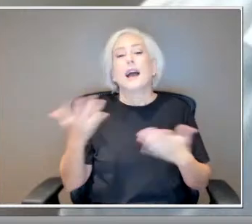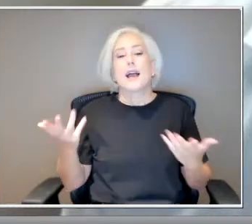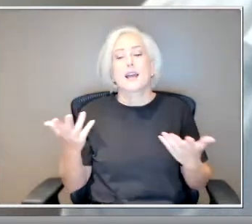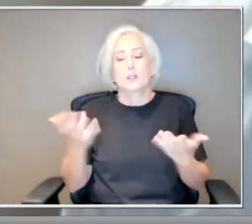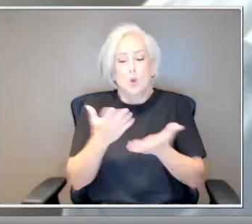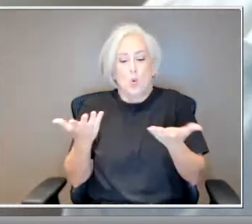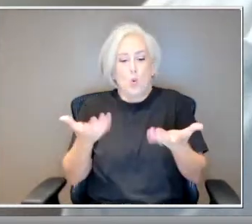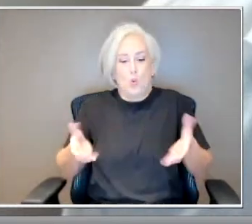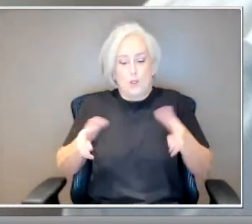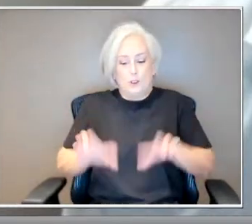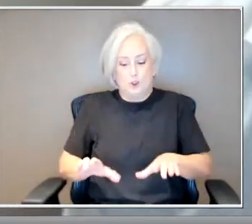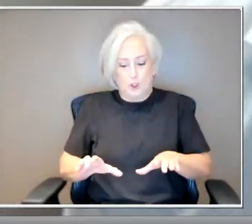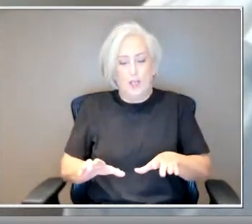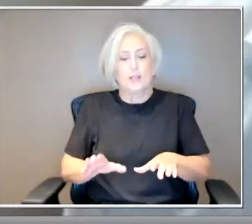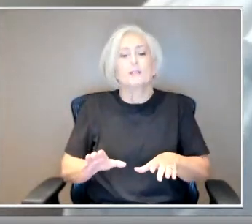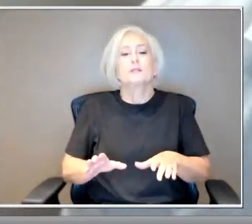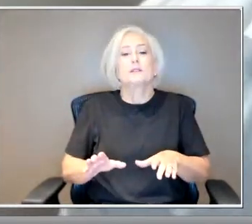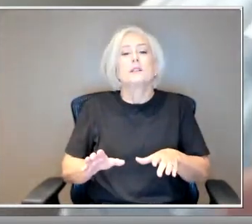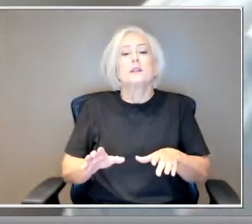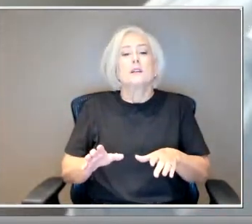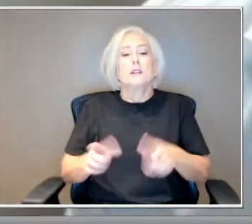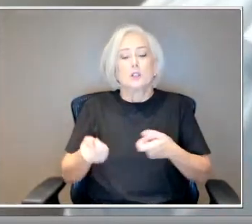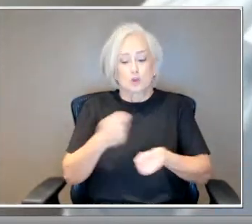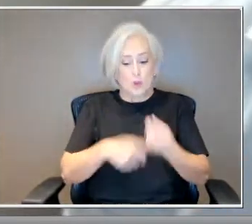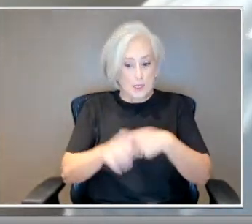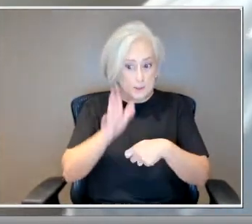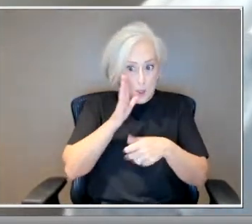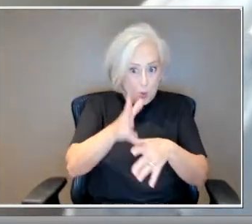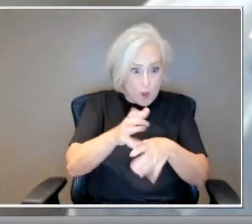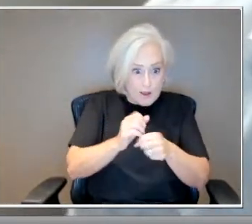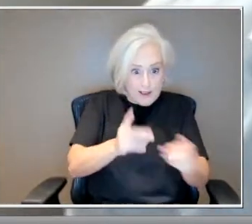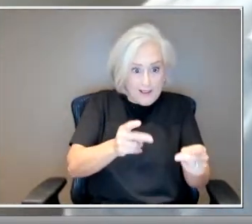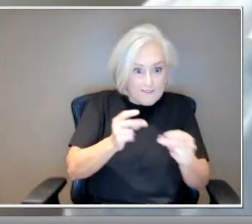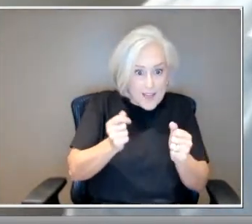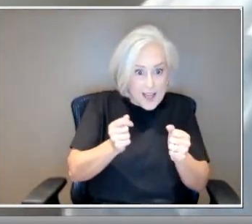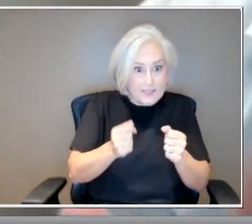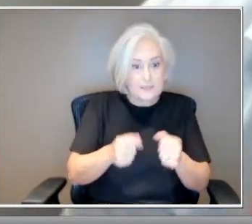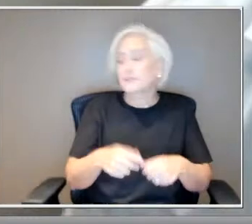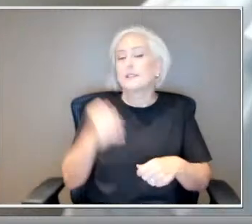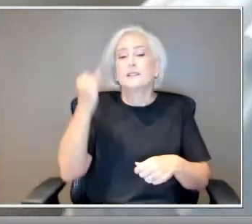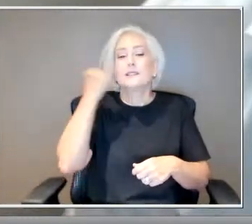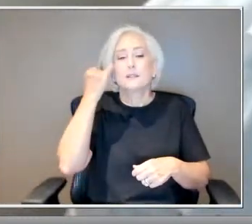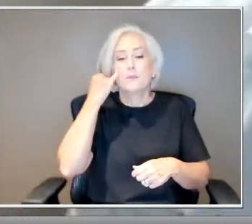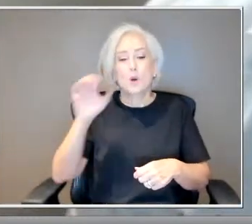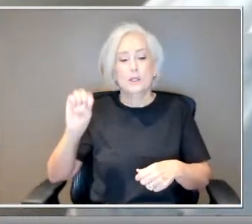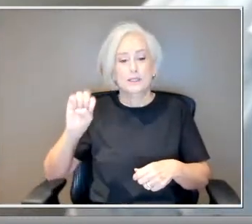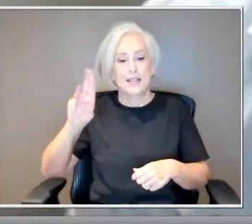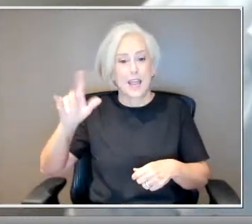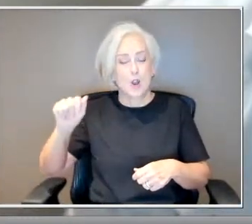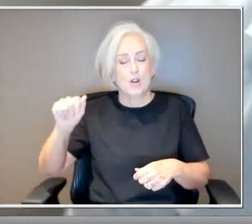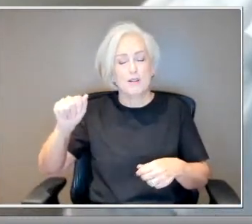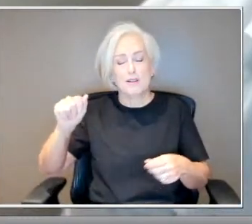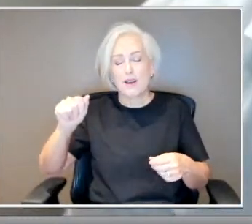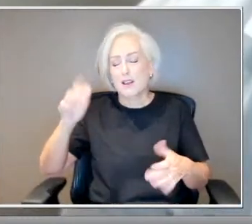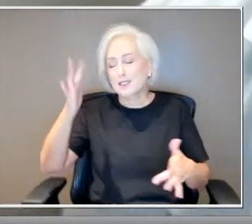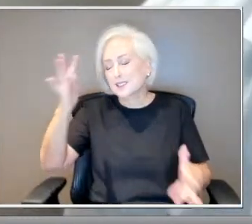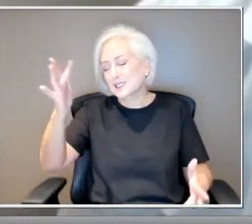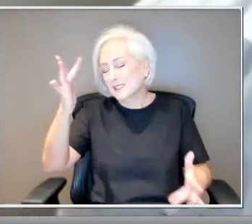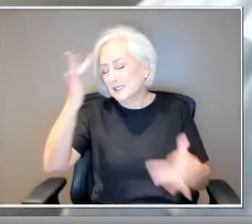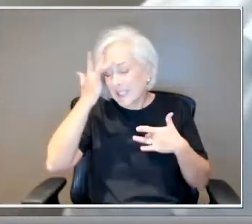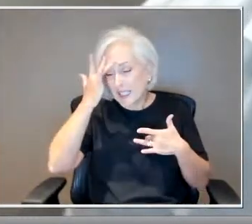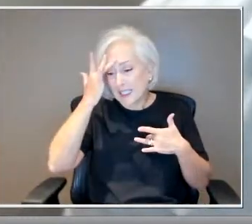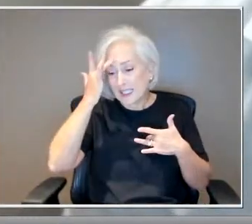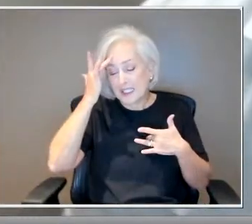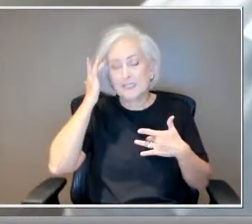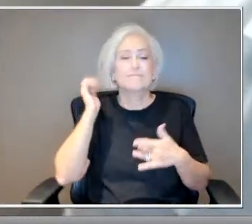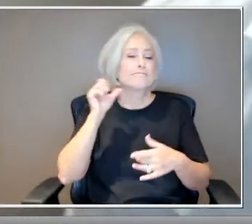chances patient will get transplant fast? If someone is really sick, like Erica came, we don't have enough time to wait on the list,